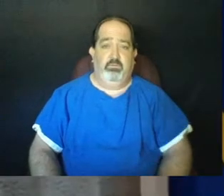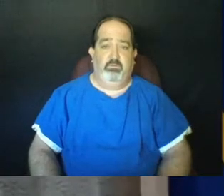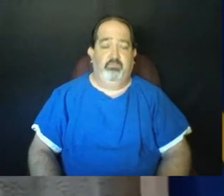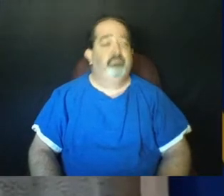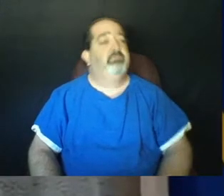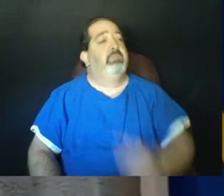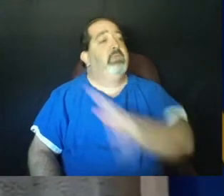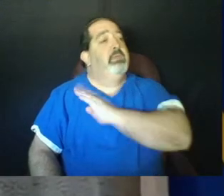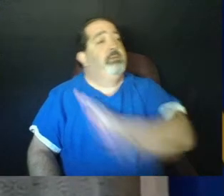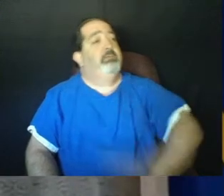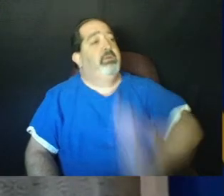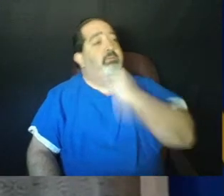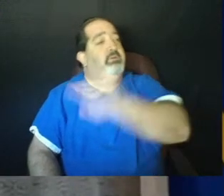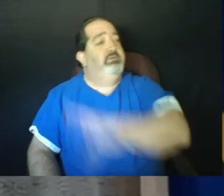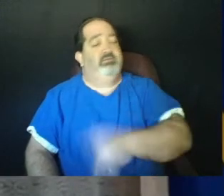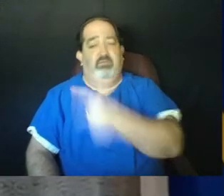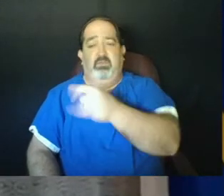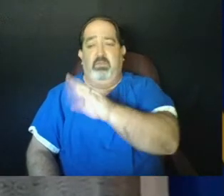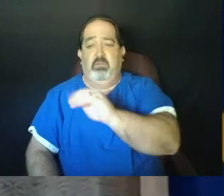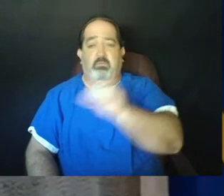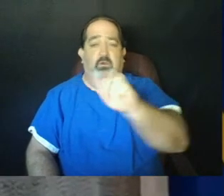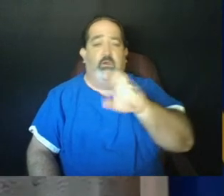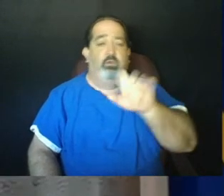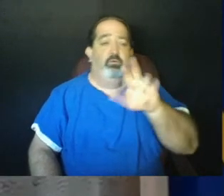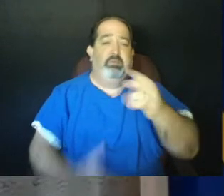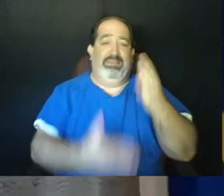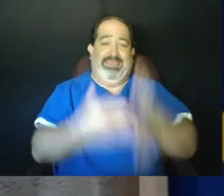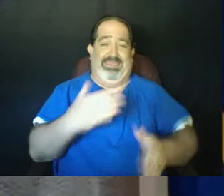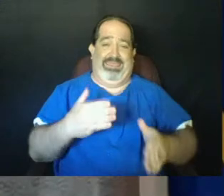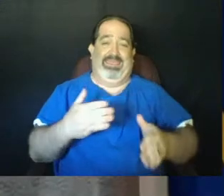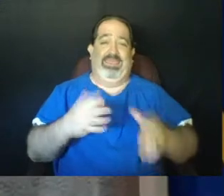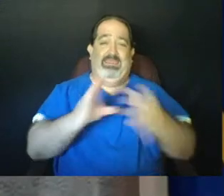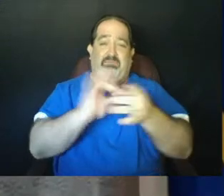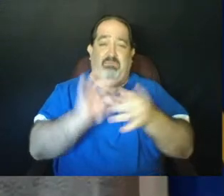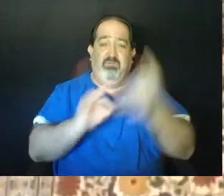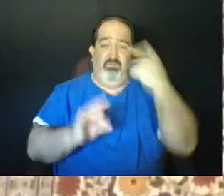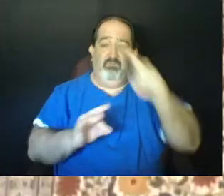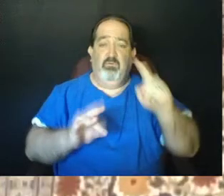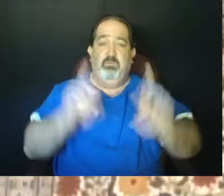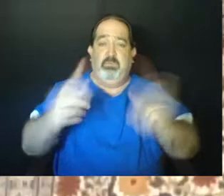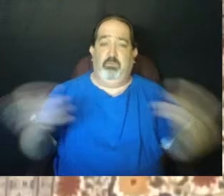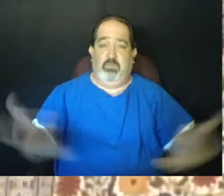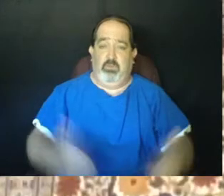Your Excellencies, Guillaume and Arwen, have you any parting words for the assembled populace?